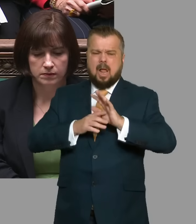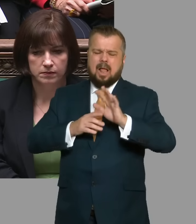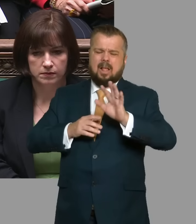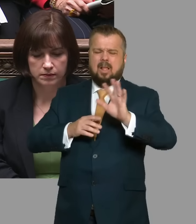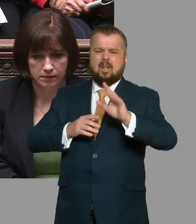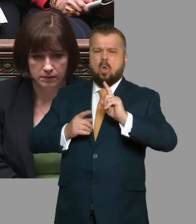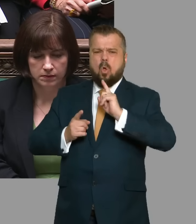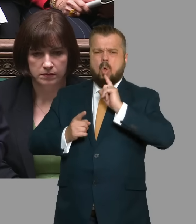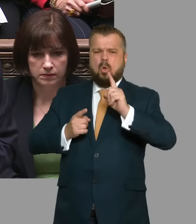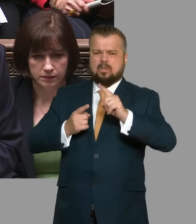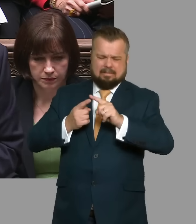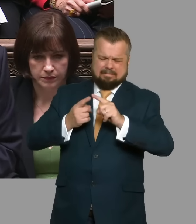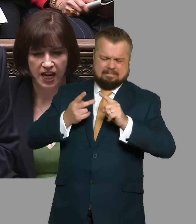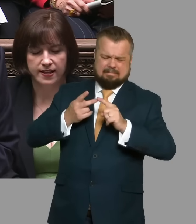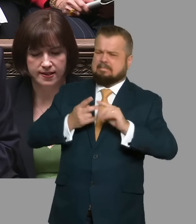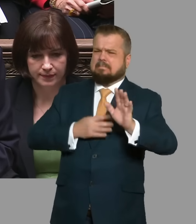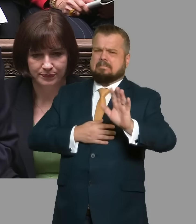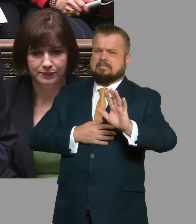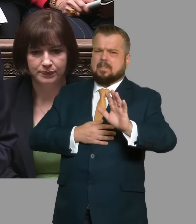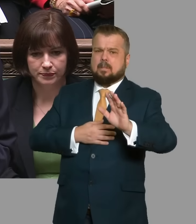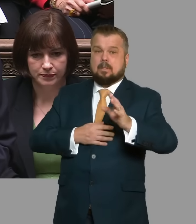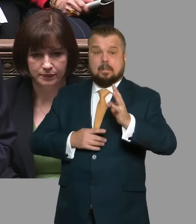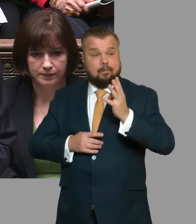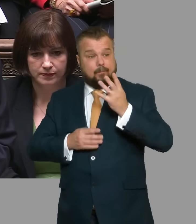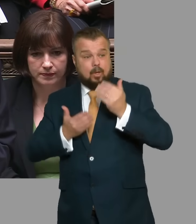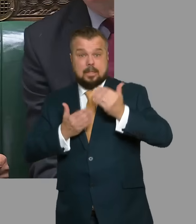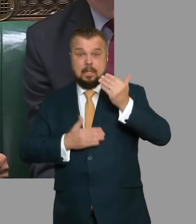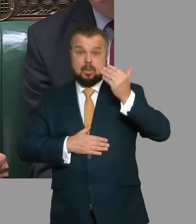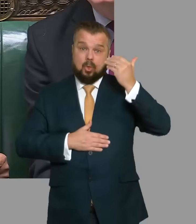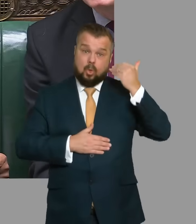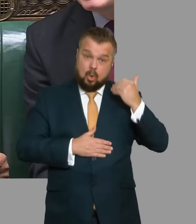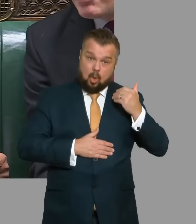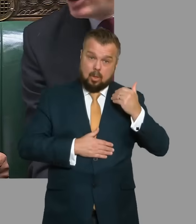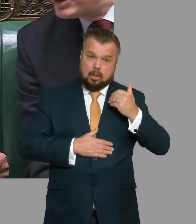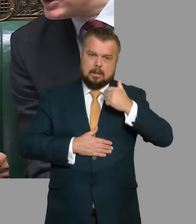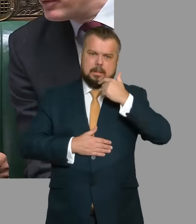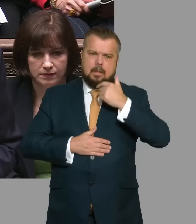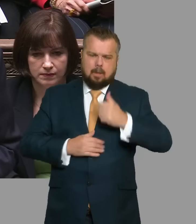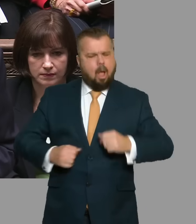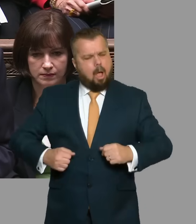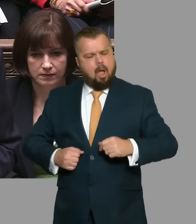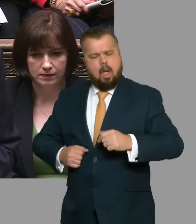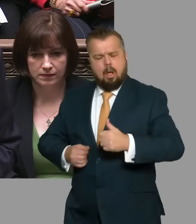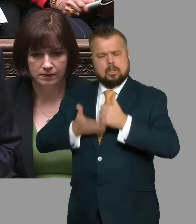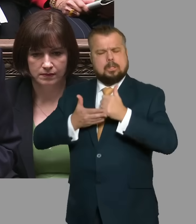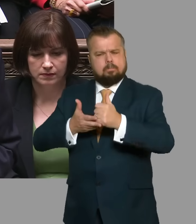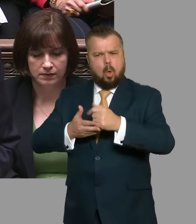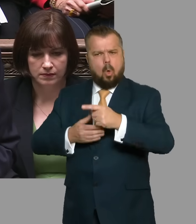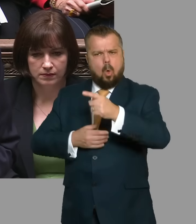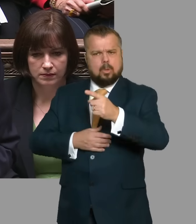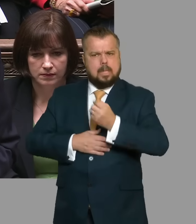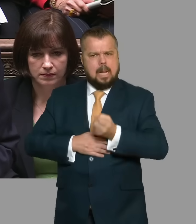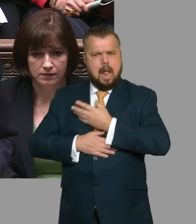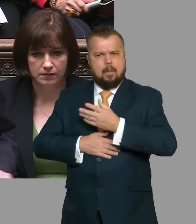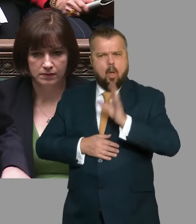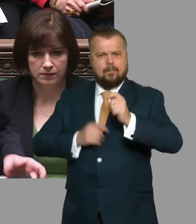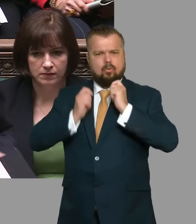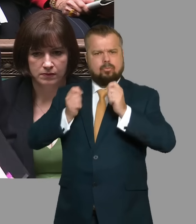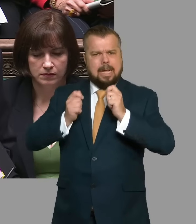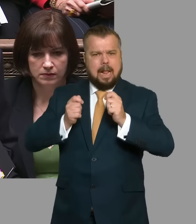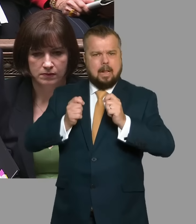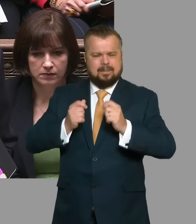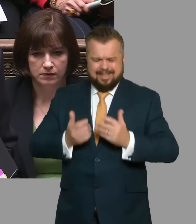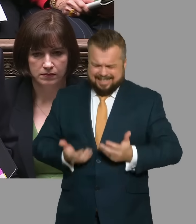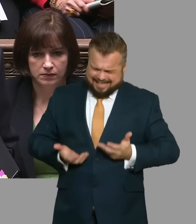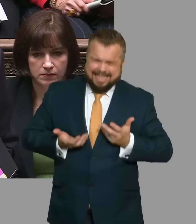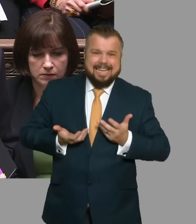to undermine our position, Britain's position on Greenland. This is an important national moment, and